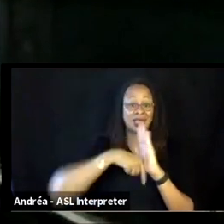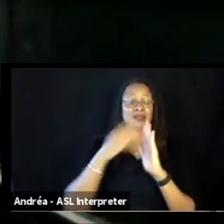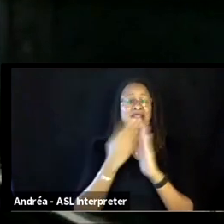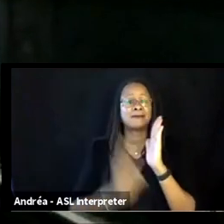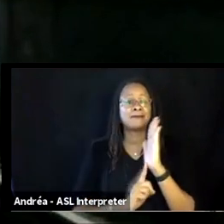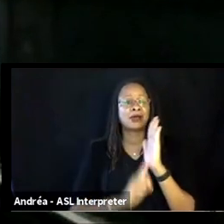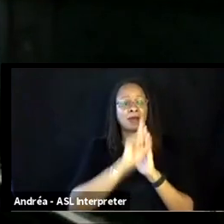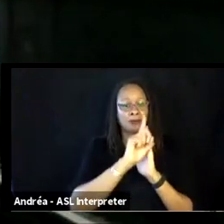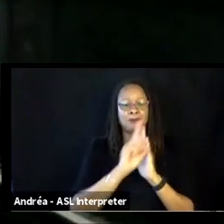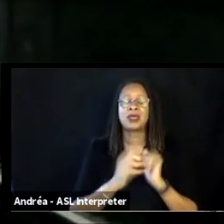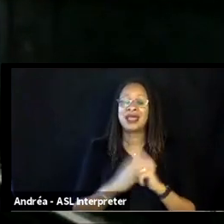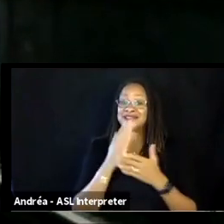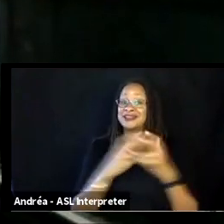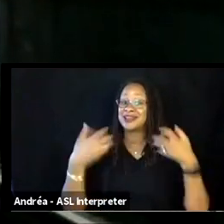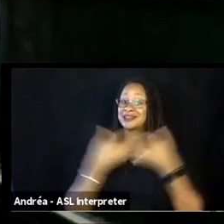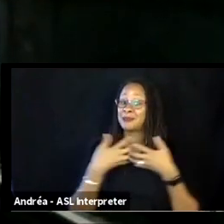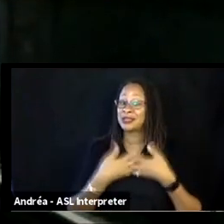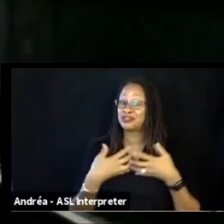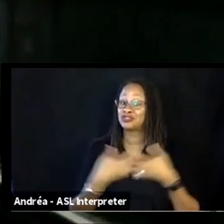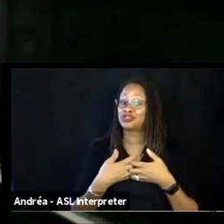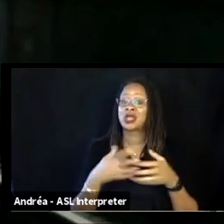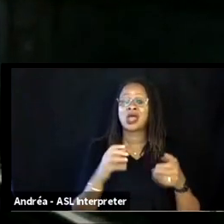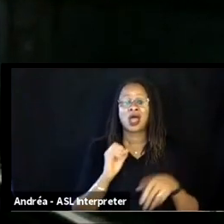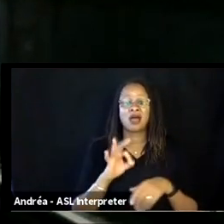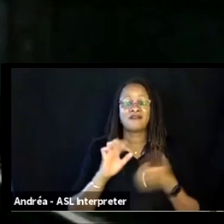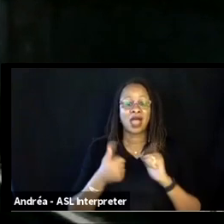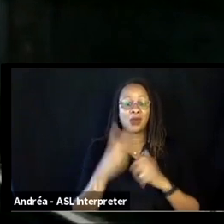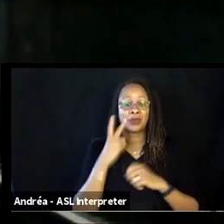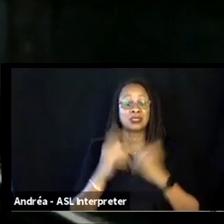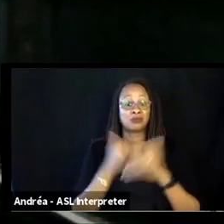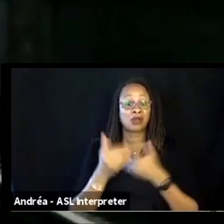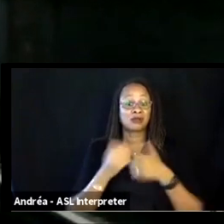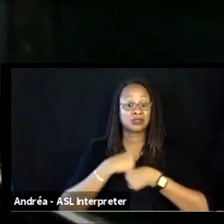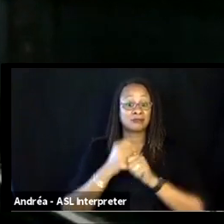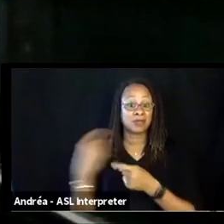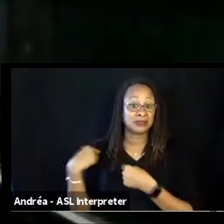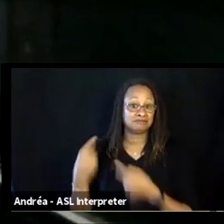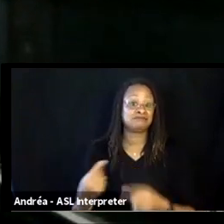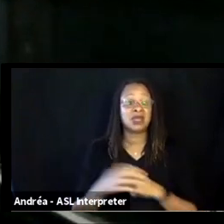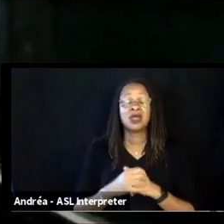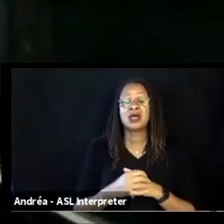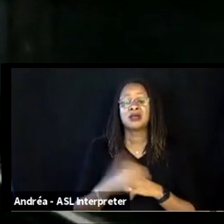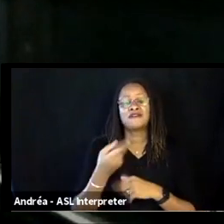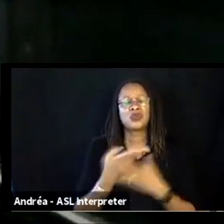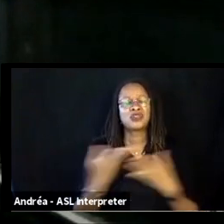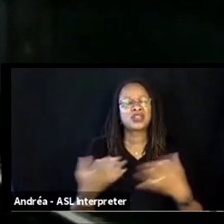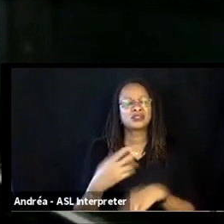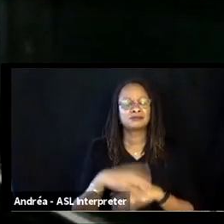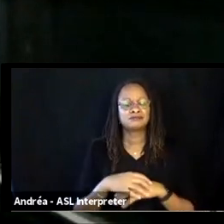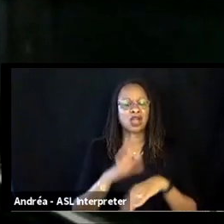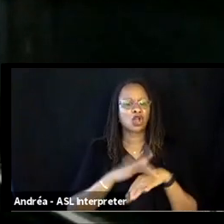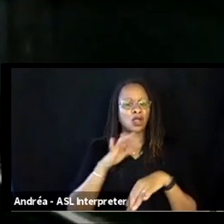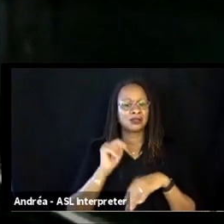actually been a nice combination of how we're seeing progress being made. So a couple of things that I'll call out. One, we